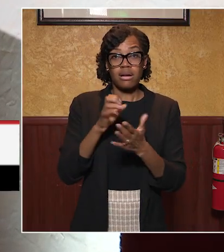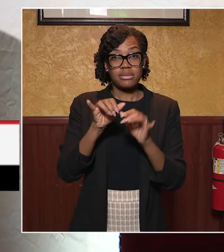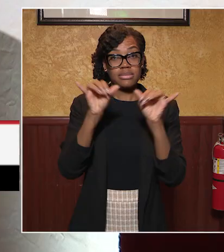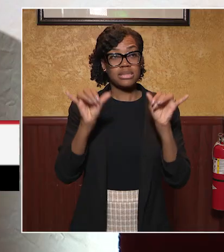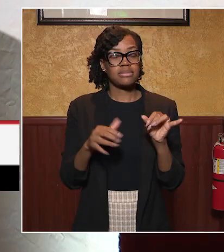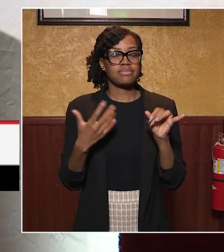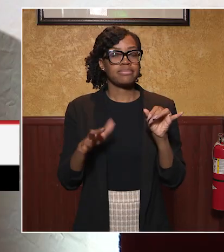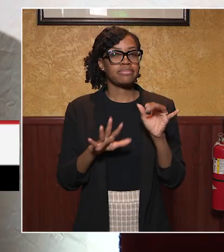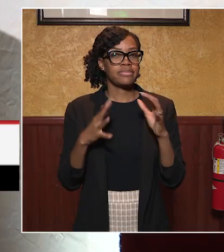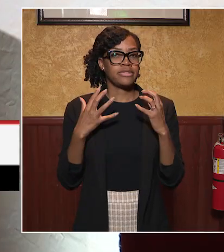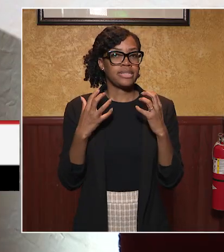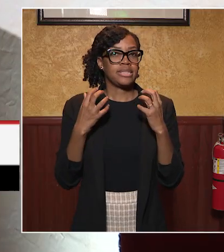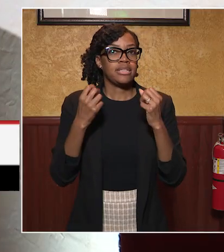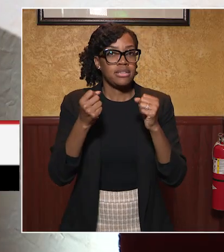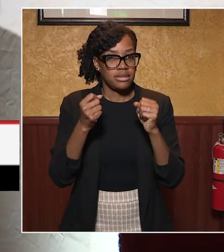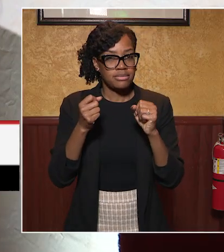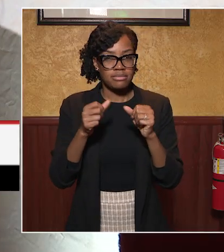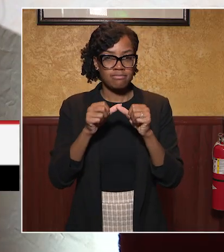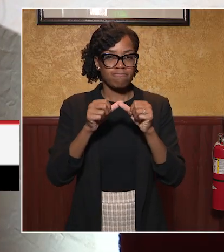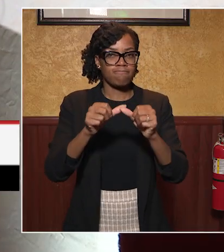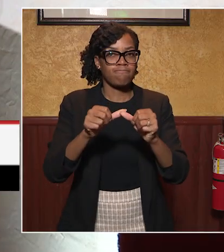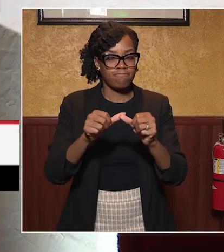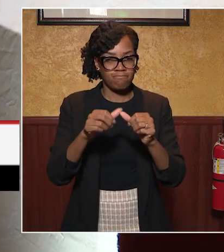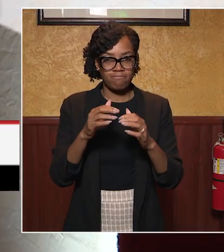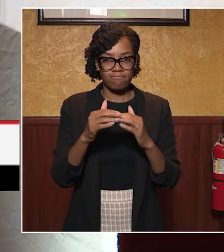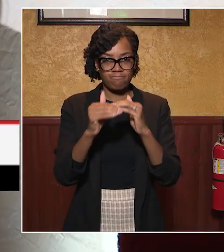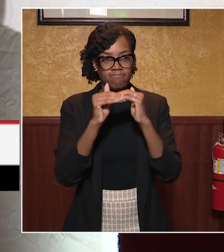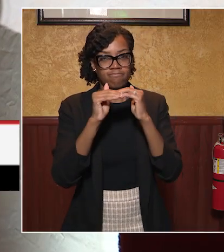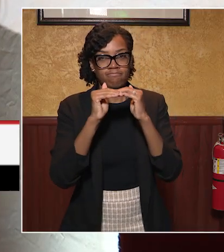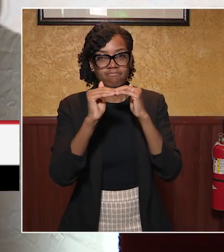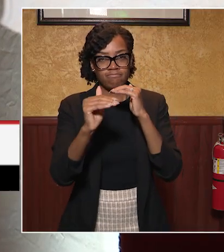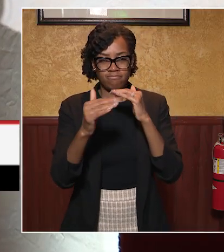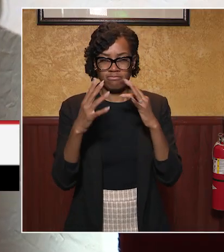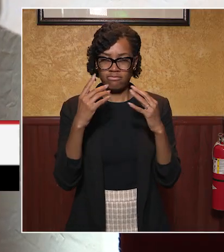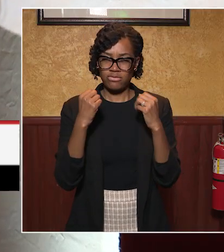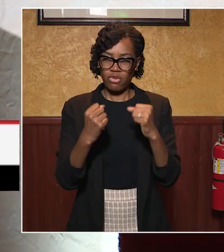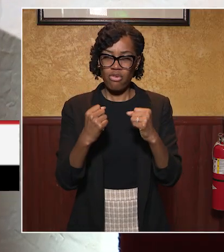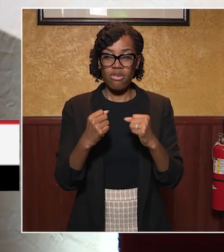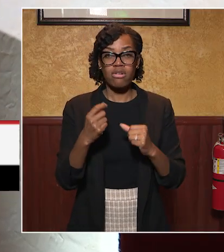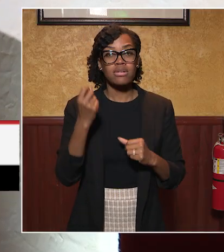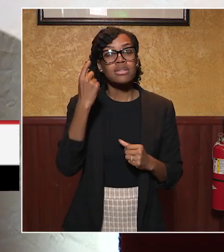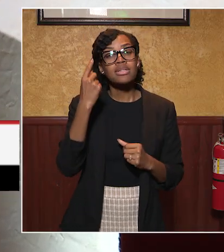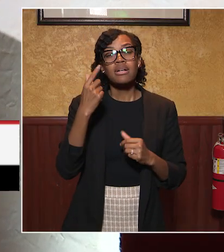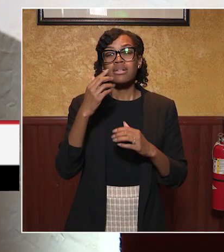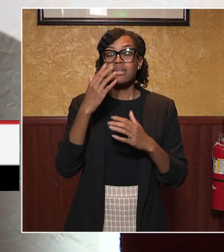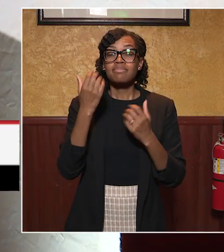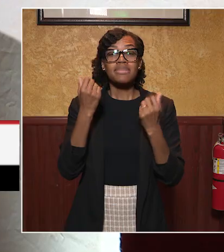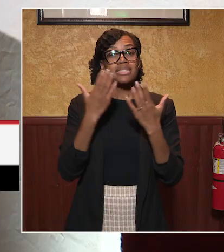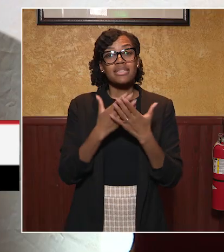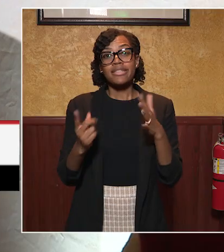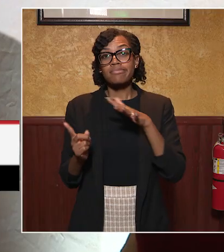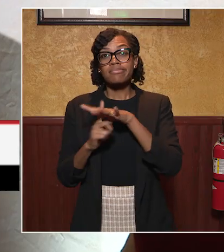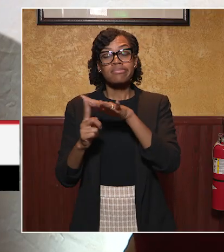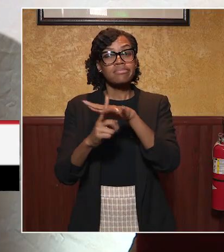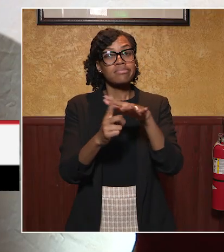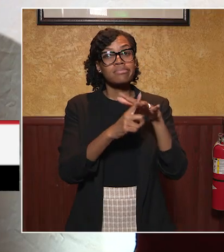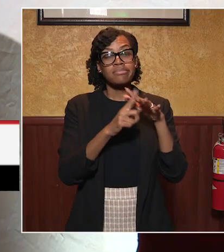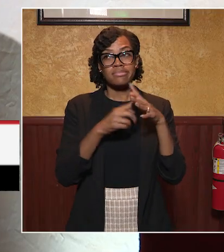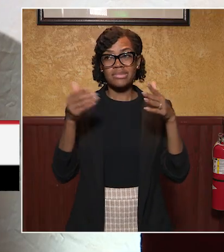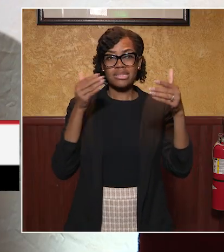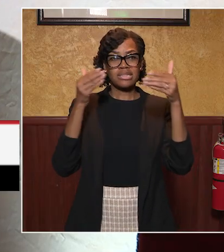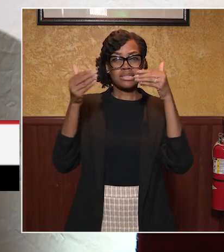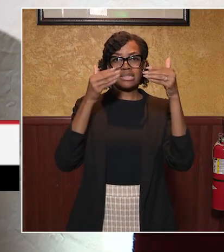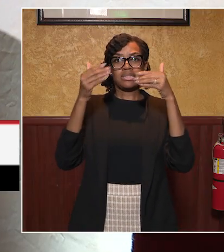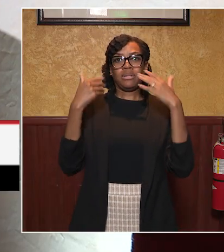proven, even given all of the different things that have come at us. But because of the